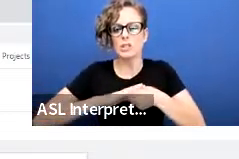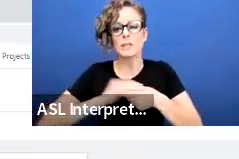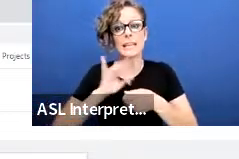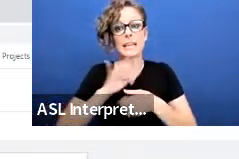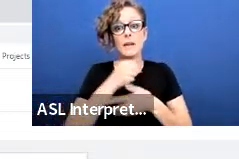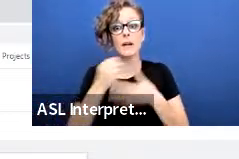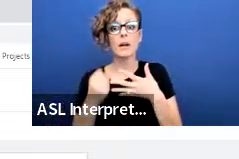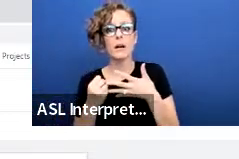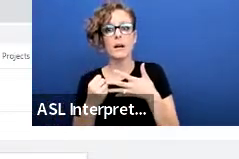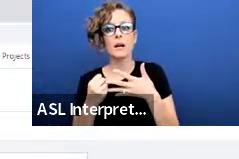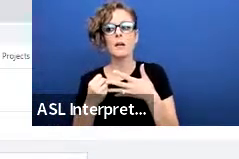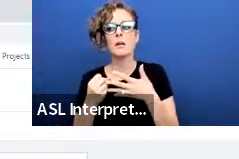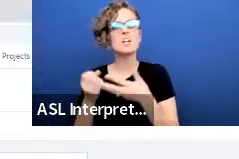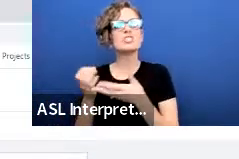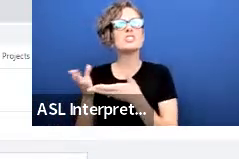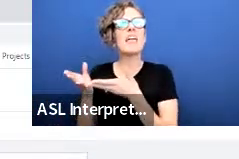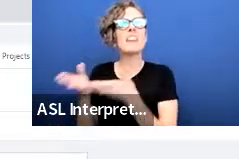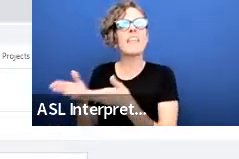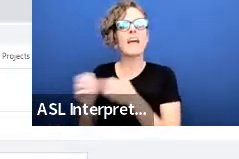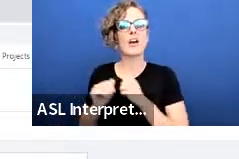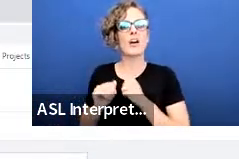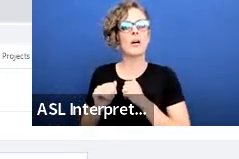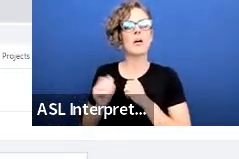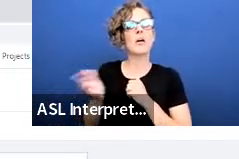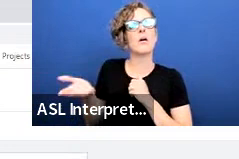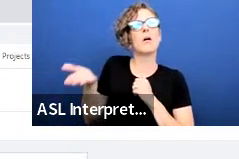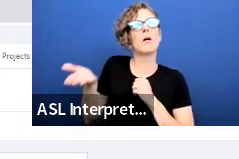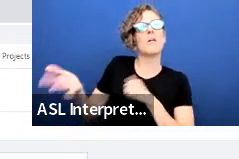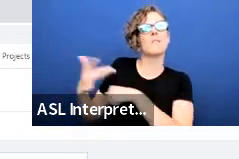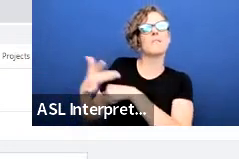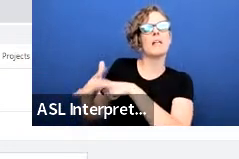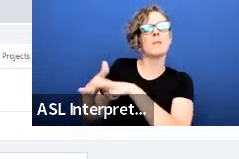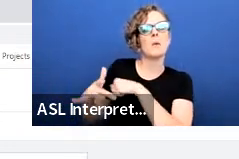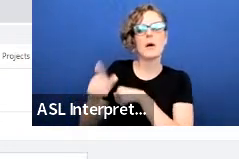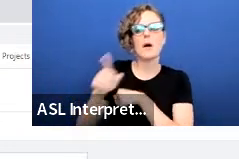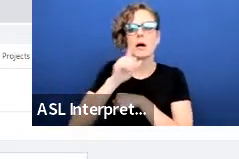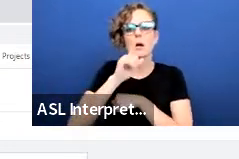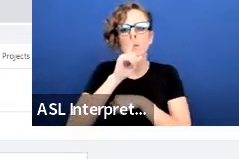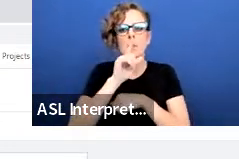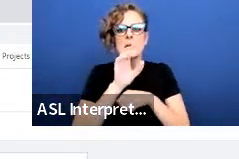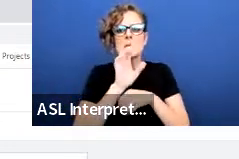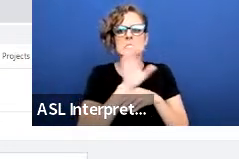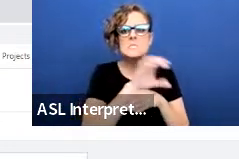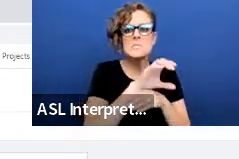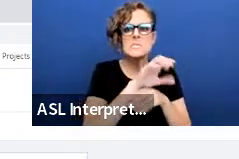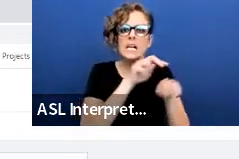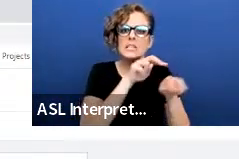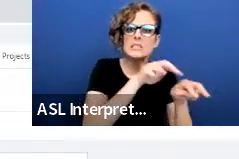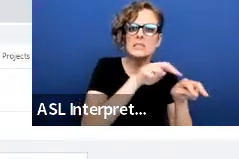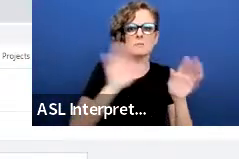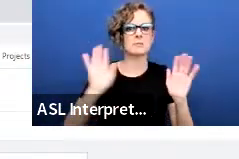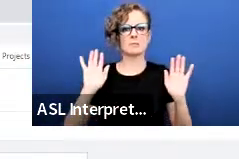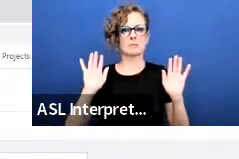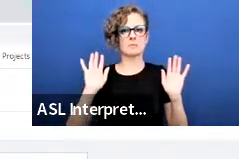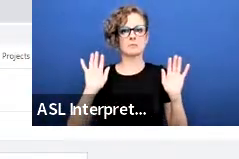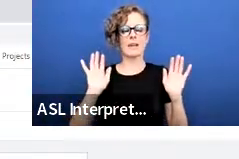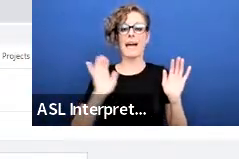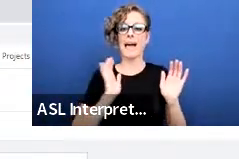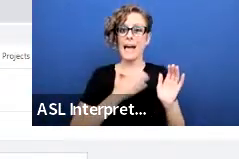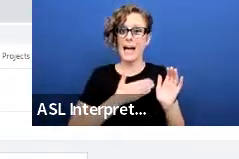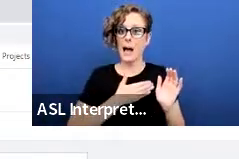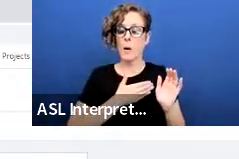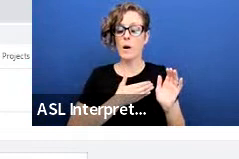this is here, but nobody's kind of pressing you. I think we can come across as if our primary agenda is to get you